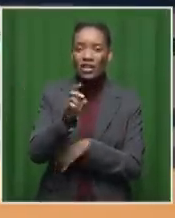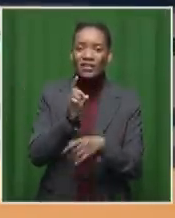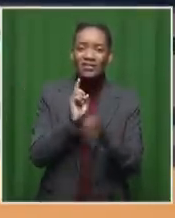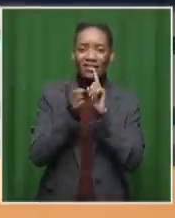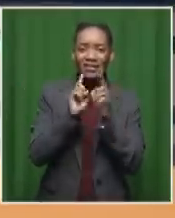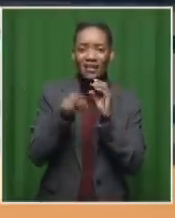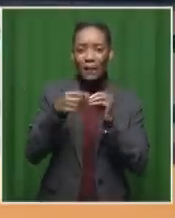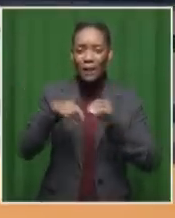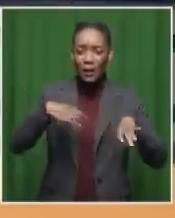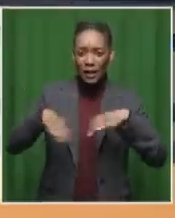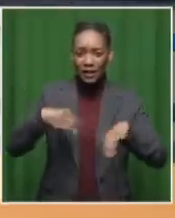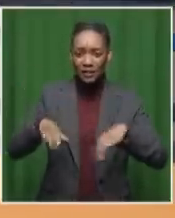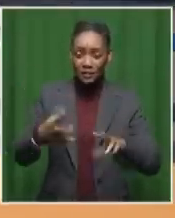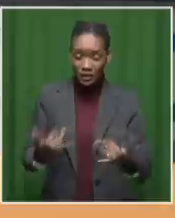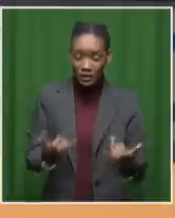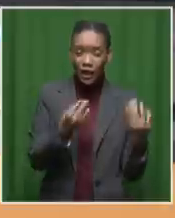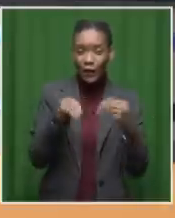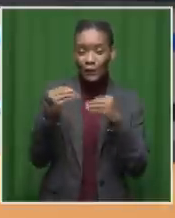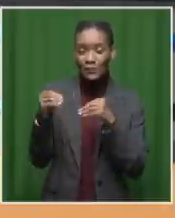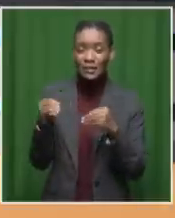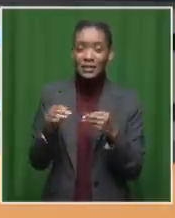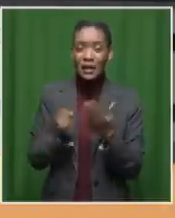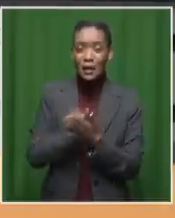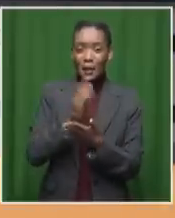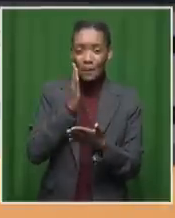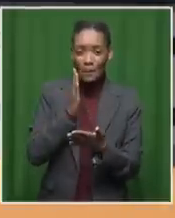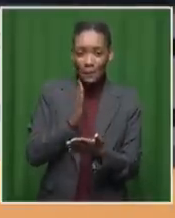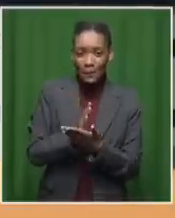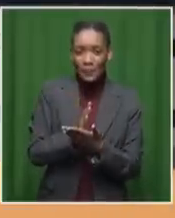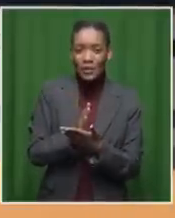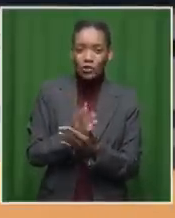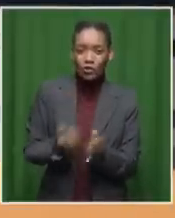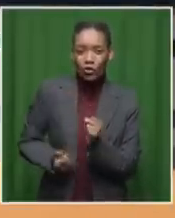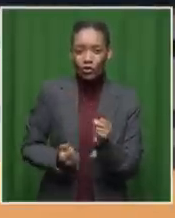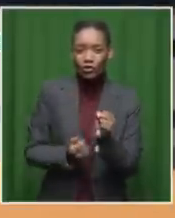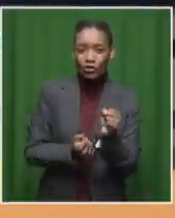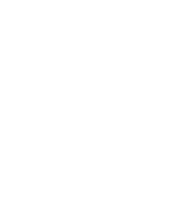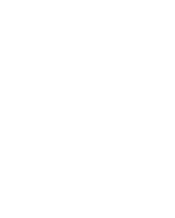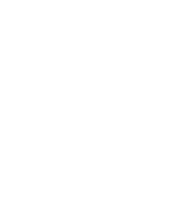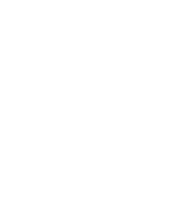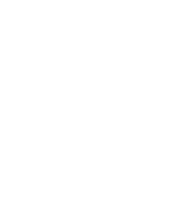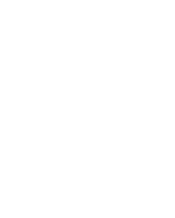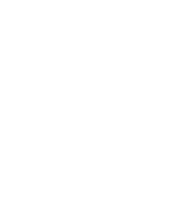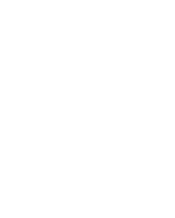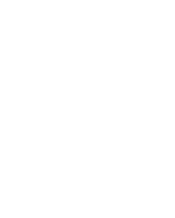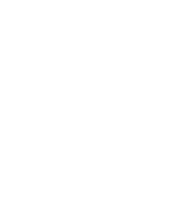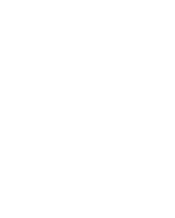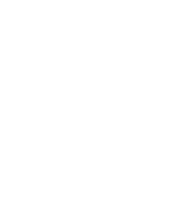activities currently underway in preparation and response strategies for the next pandemic.